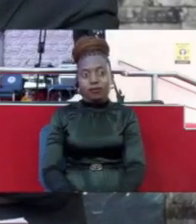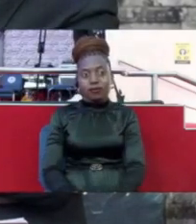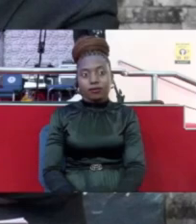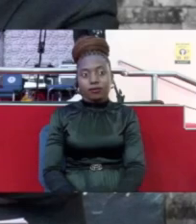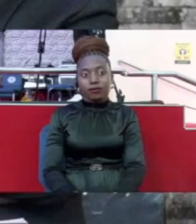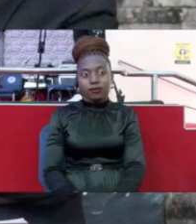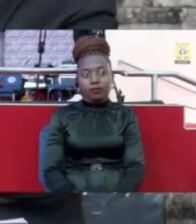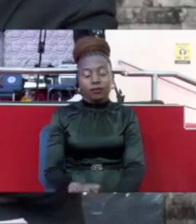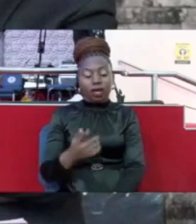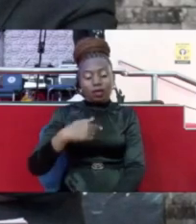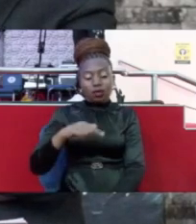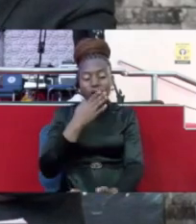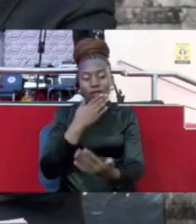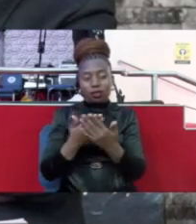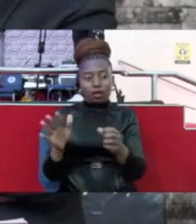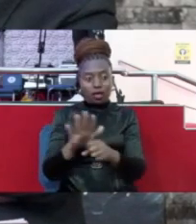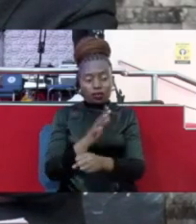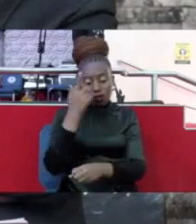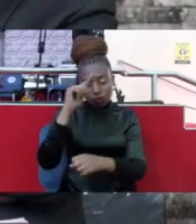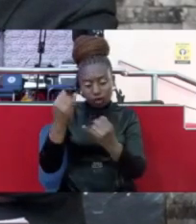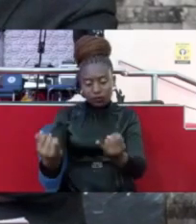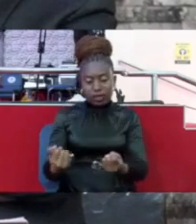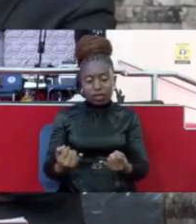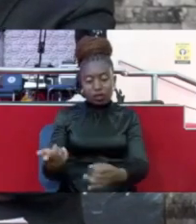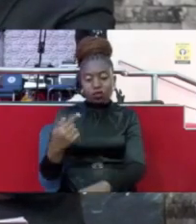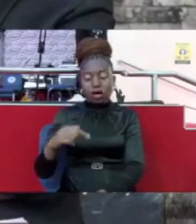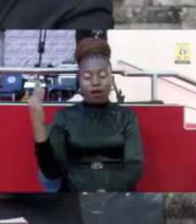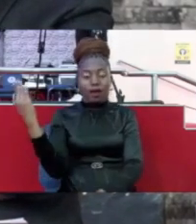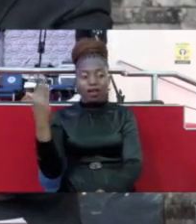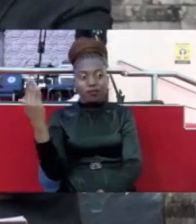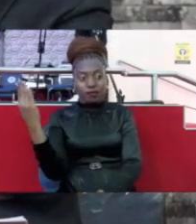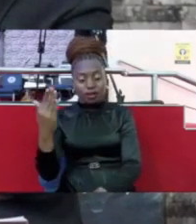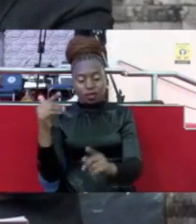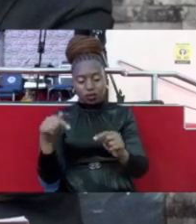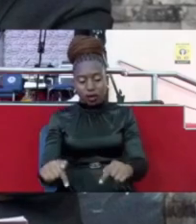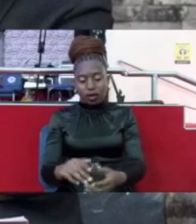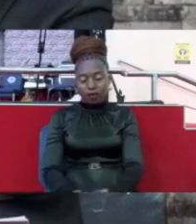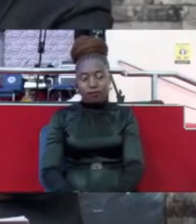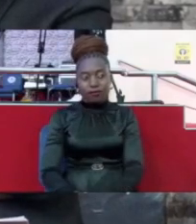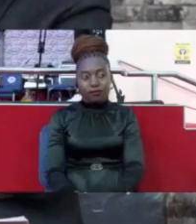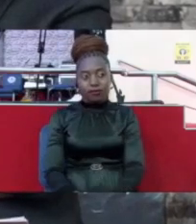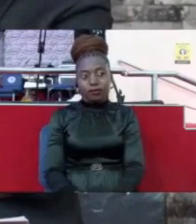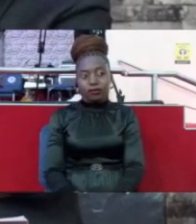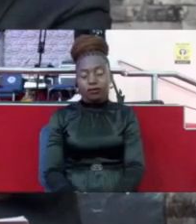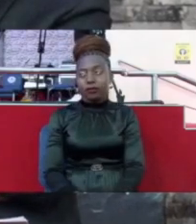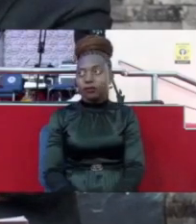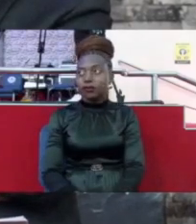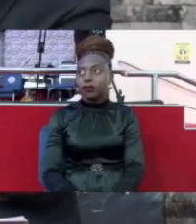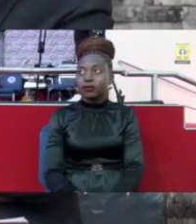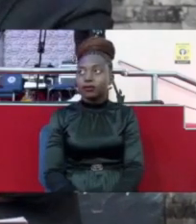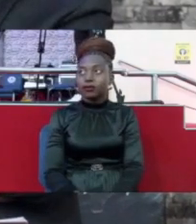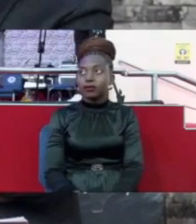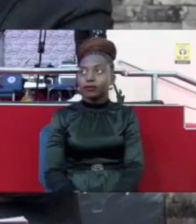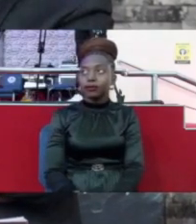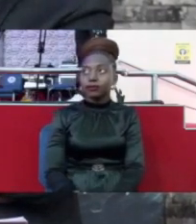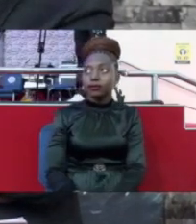so we're so grateful for the invitation to come and preach with for you today. Na hivyo basi tunashukuru kwa mwaliko wa kuja kuhubiri leo. So now